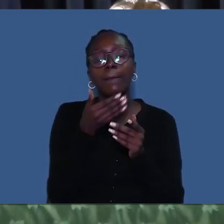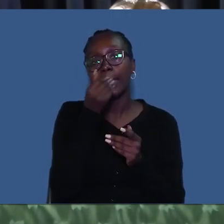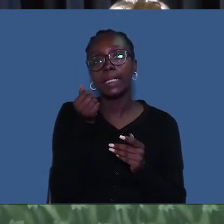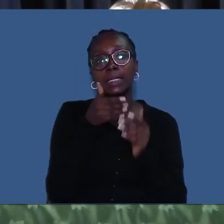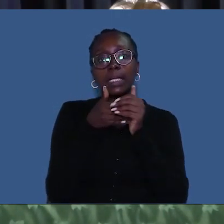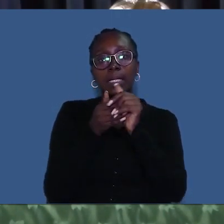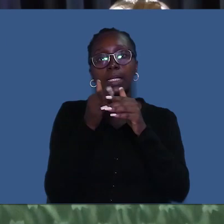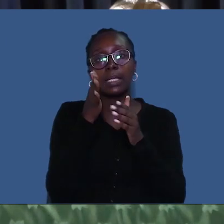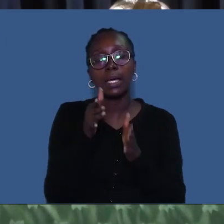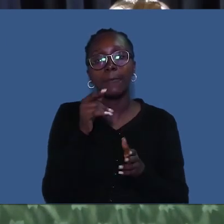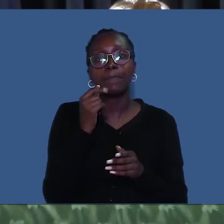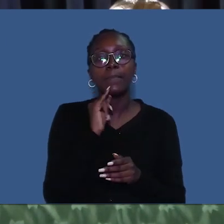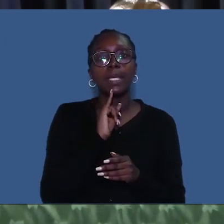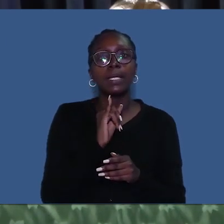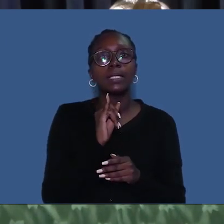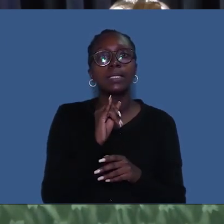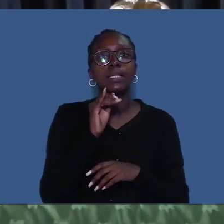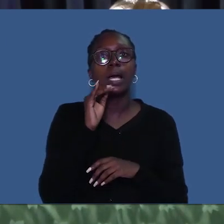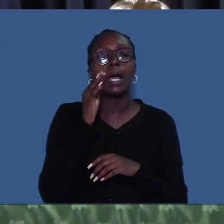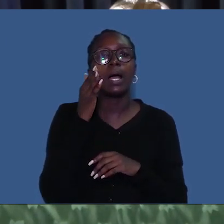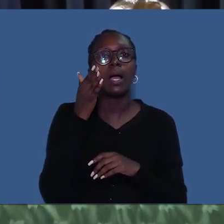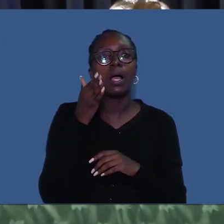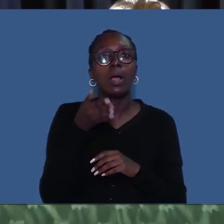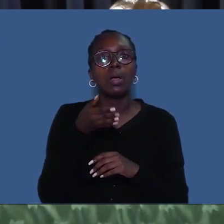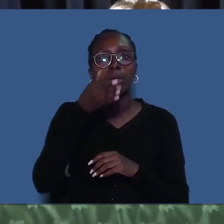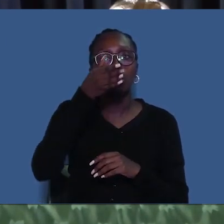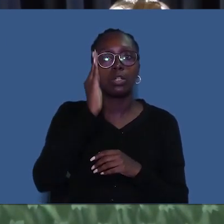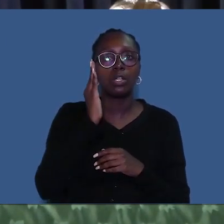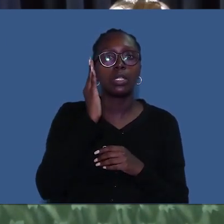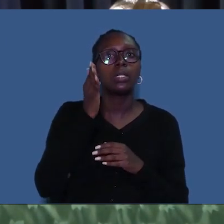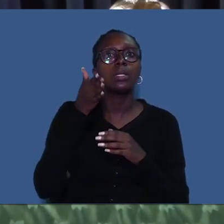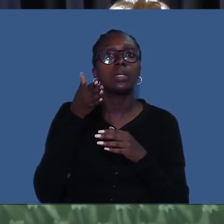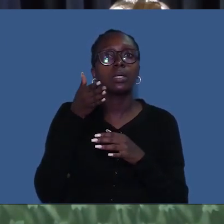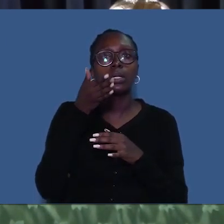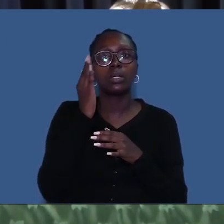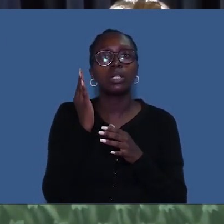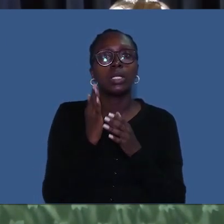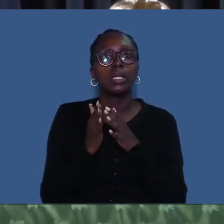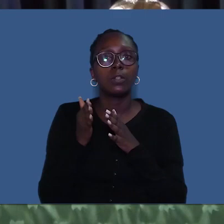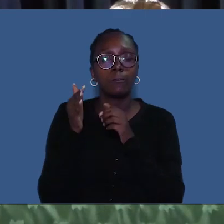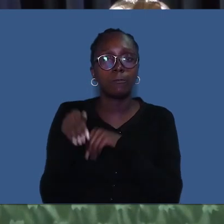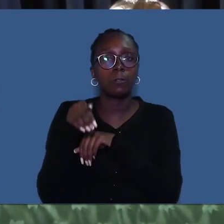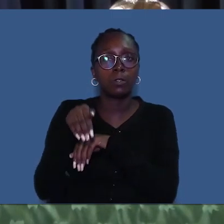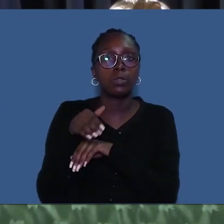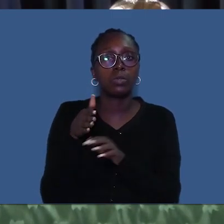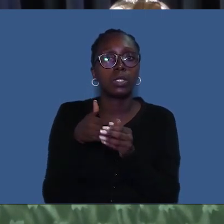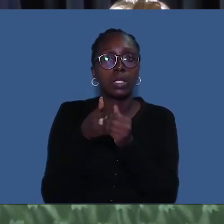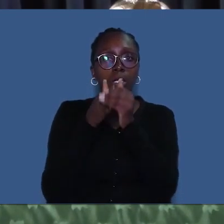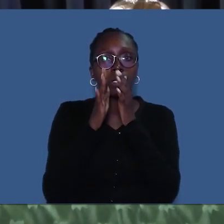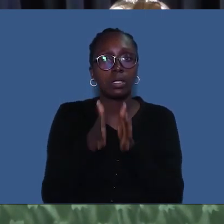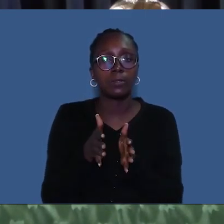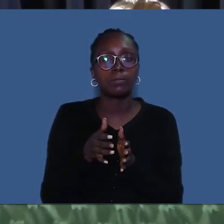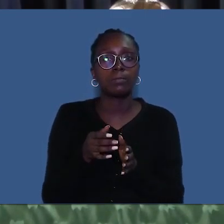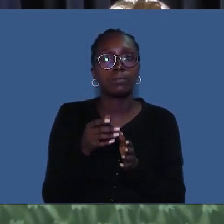embodied. Godliness such as virtue, temperance, and brotherly kindness. And we can find that in